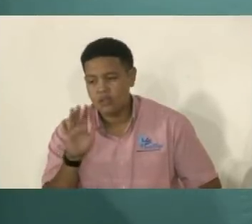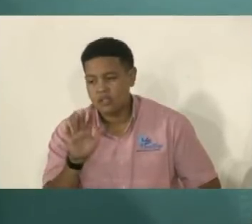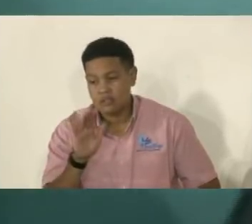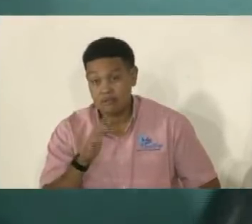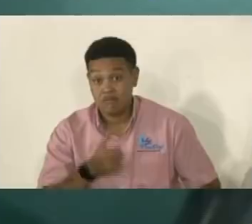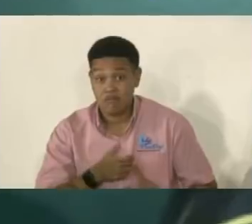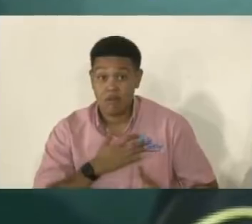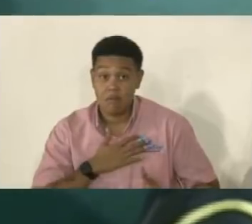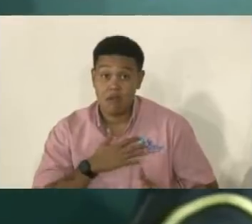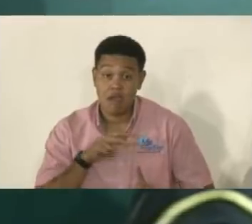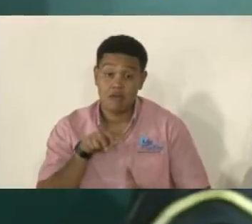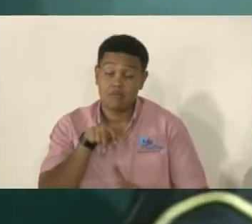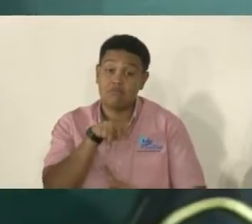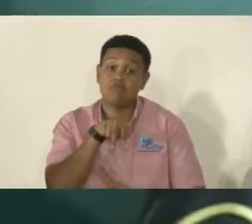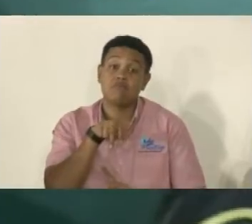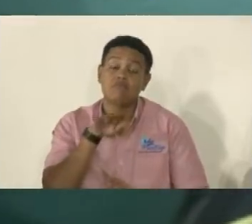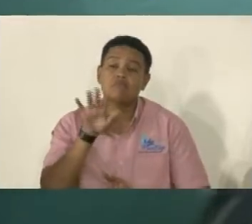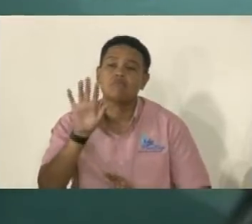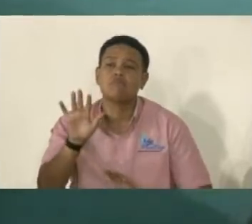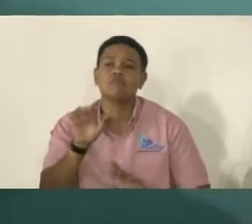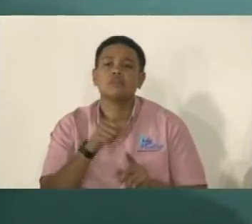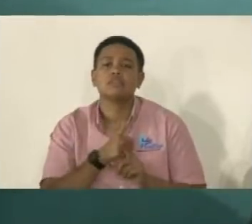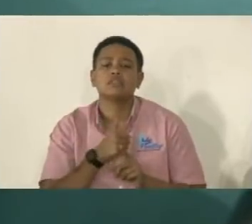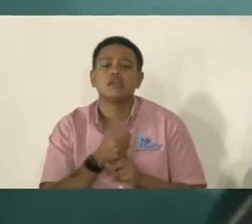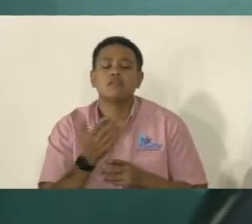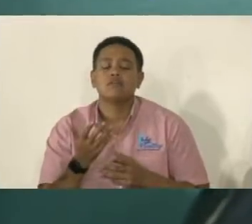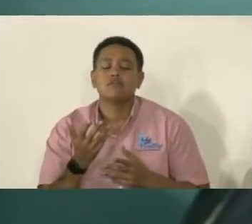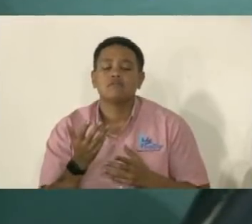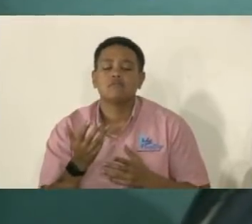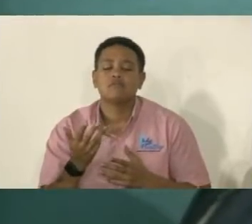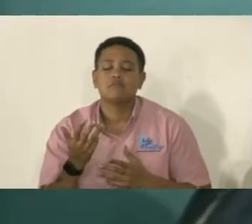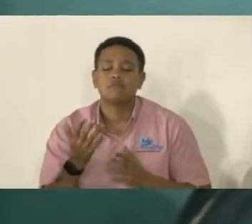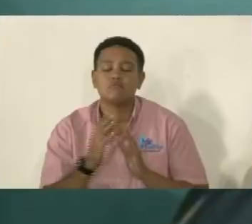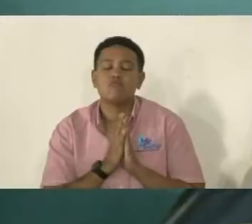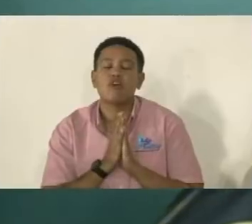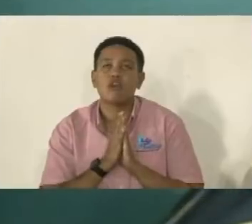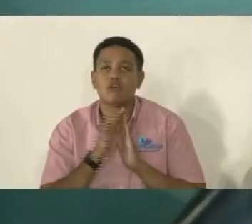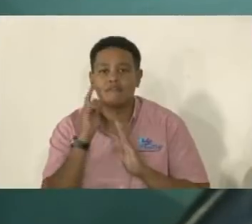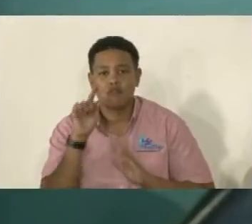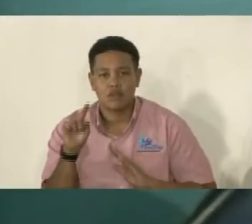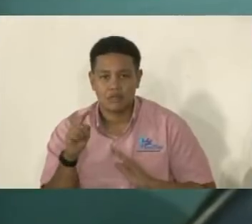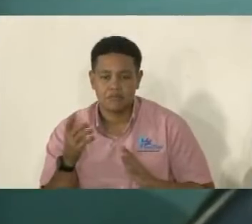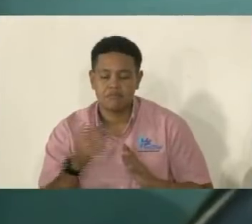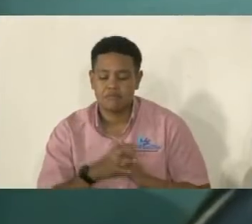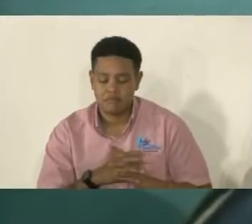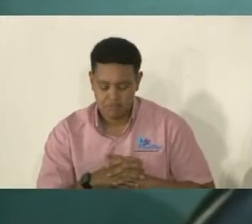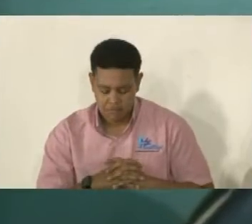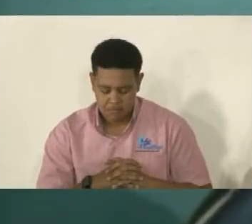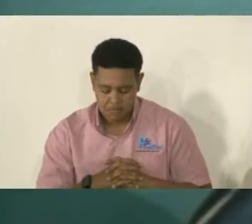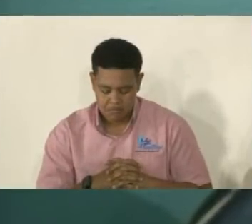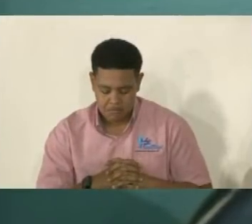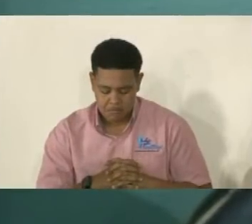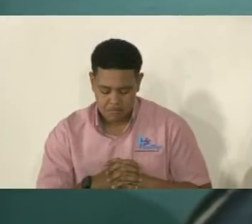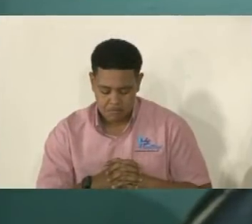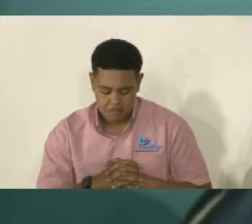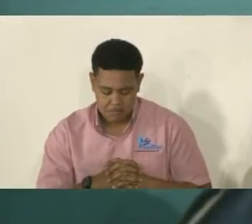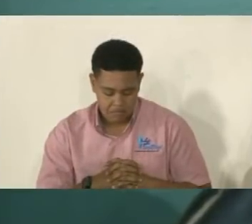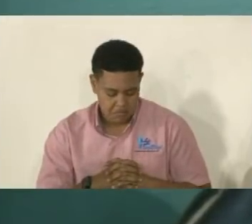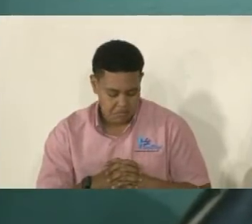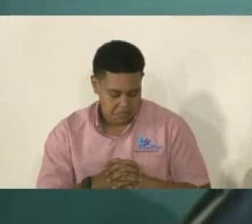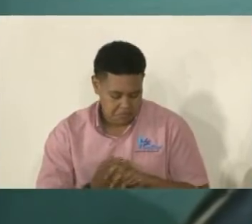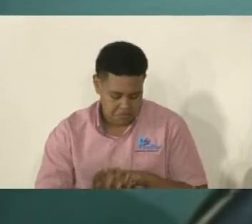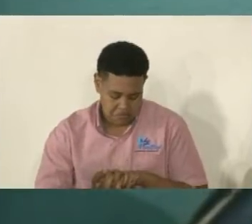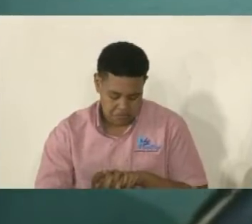from my point of view, he is in the prayers of my family. I